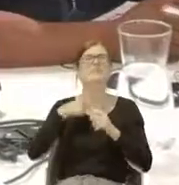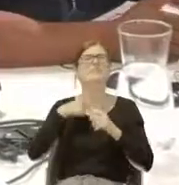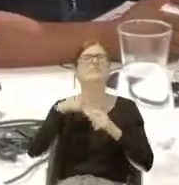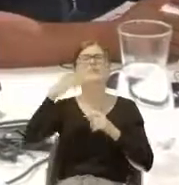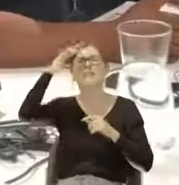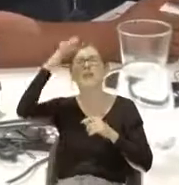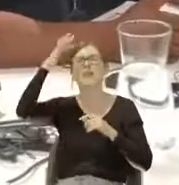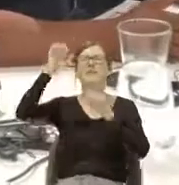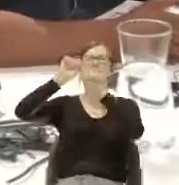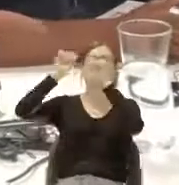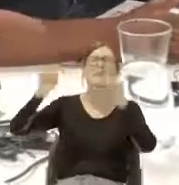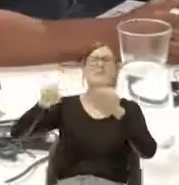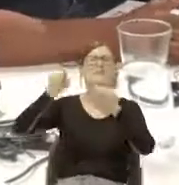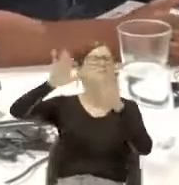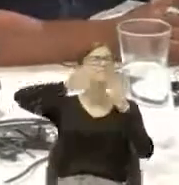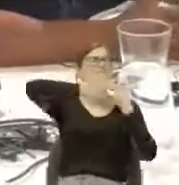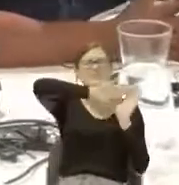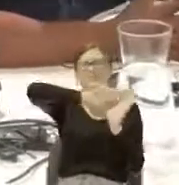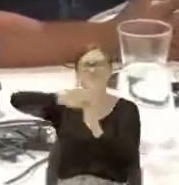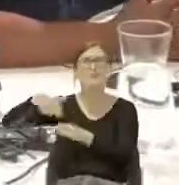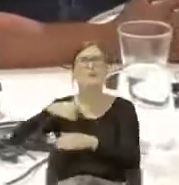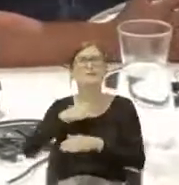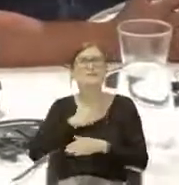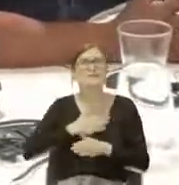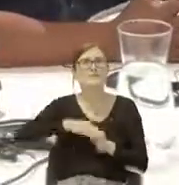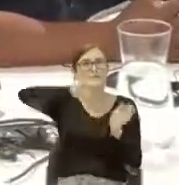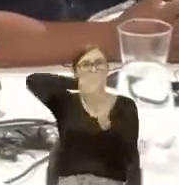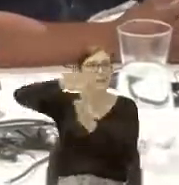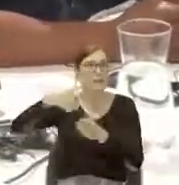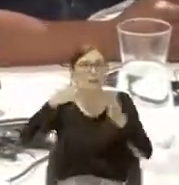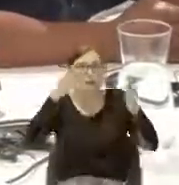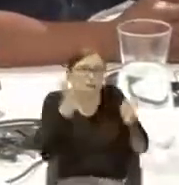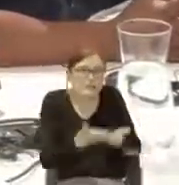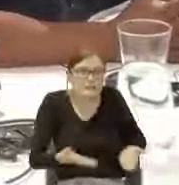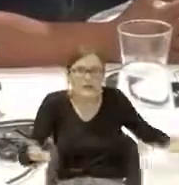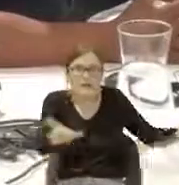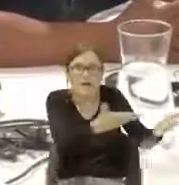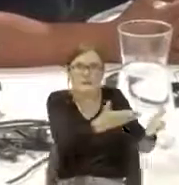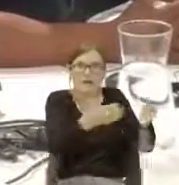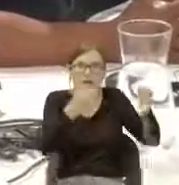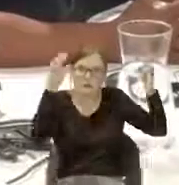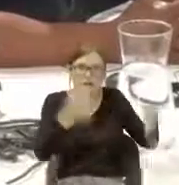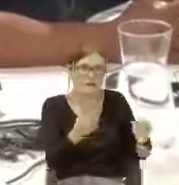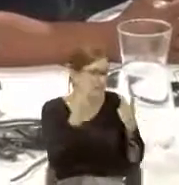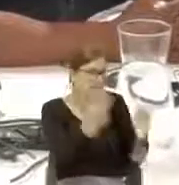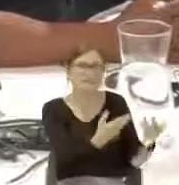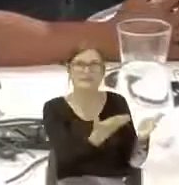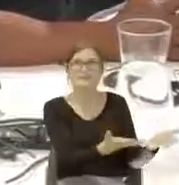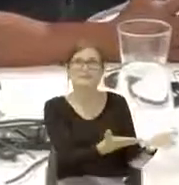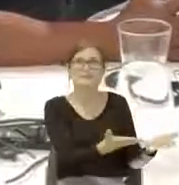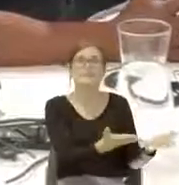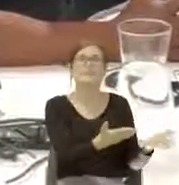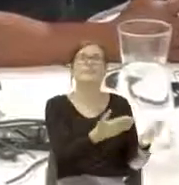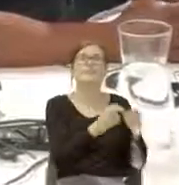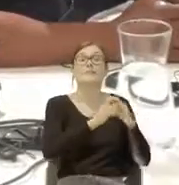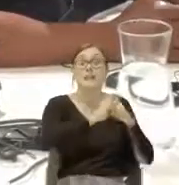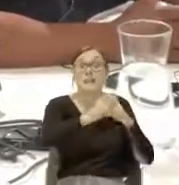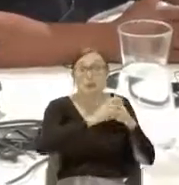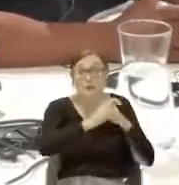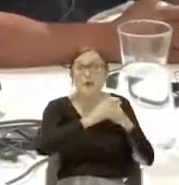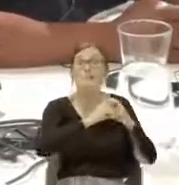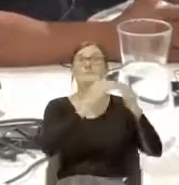through housing markets, through transport, through every aspect of life. We see patriarchal systems, we